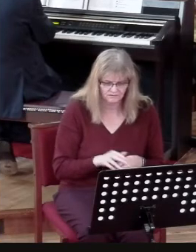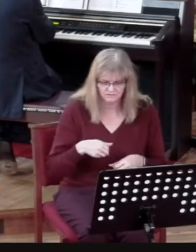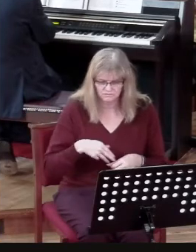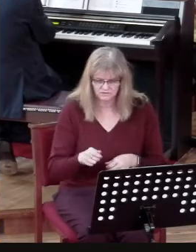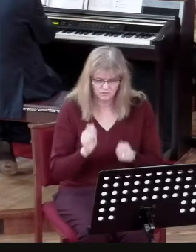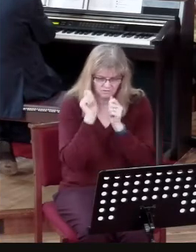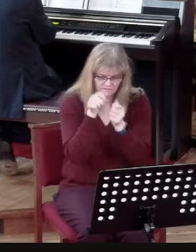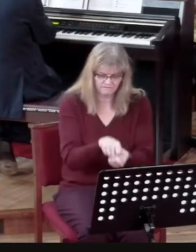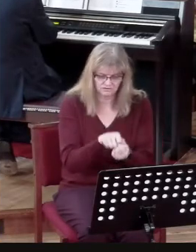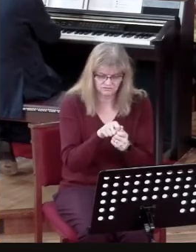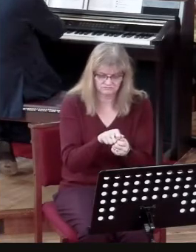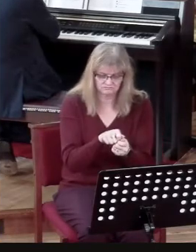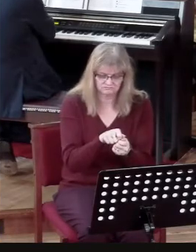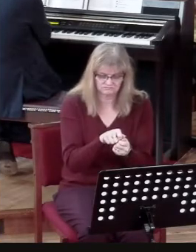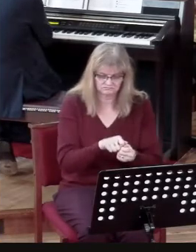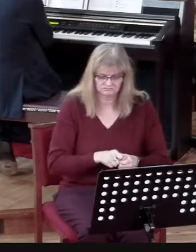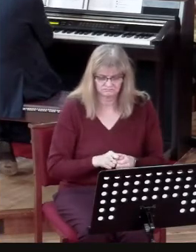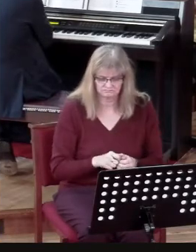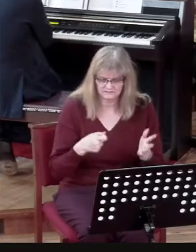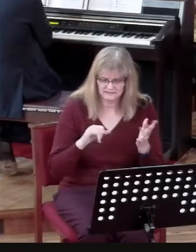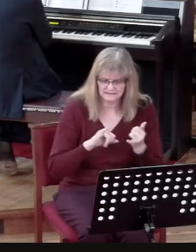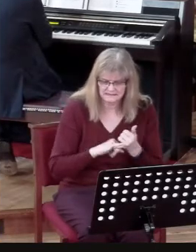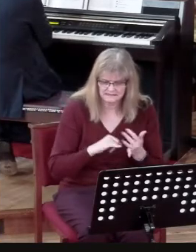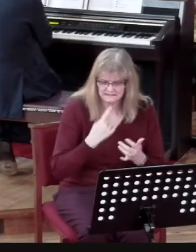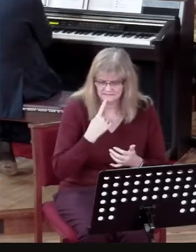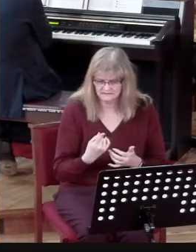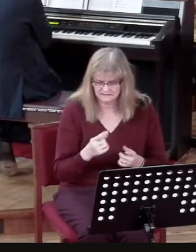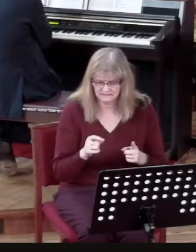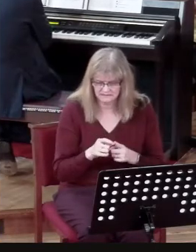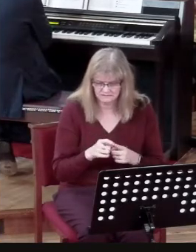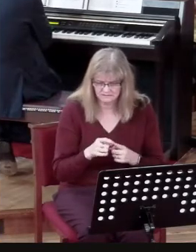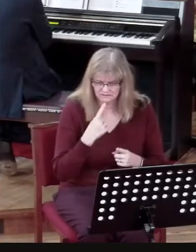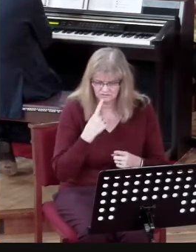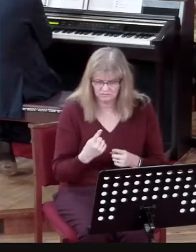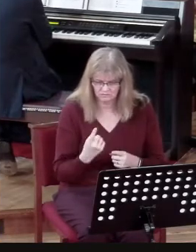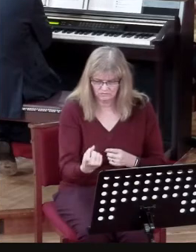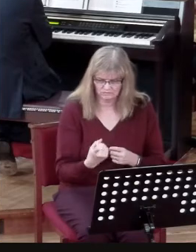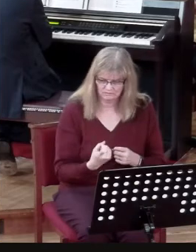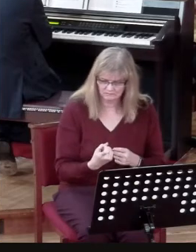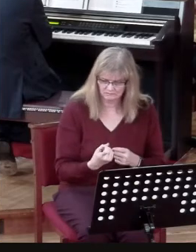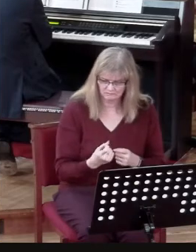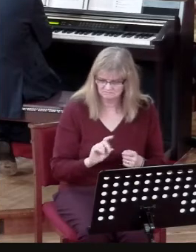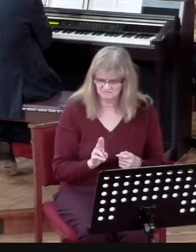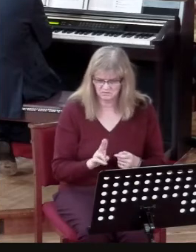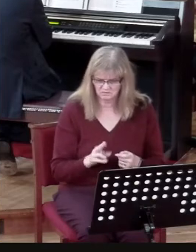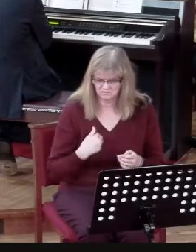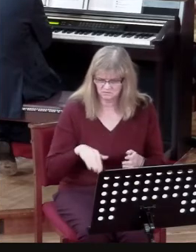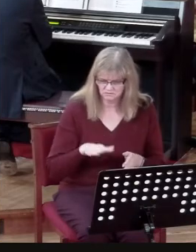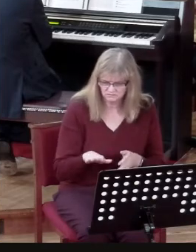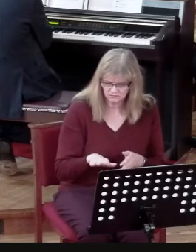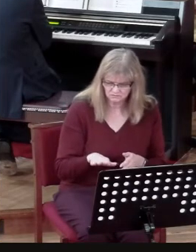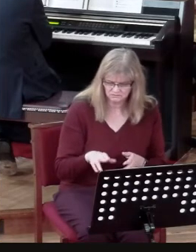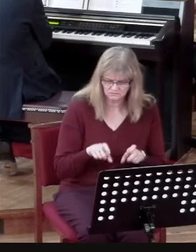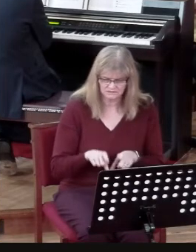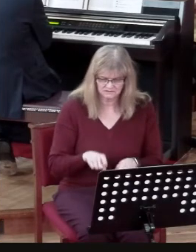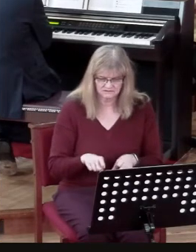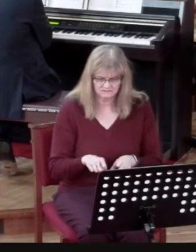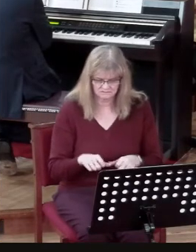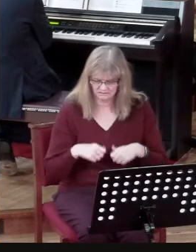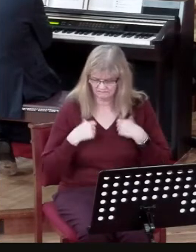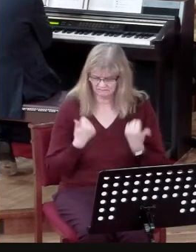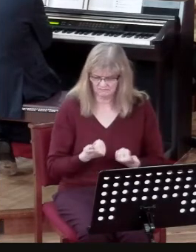said, we'll go with you. So they went out and got into the boat, but that night they caught nothing. Early in the